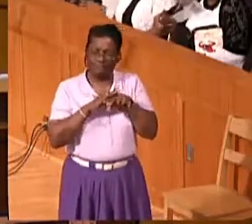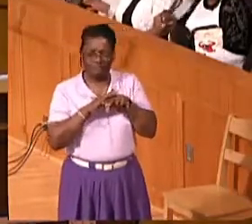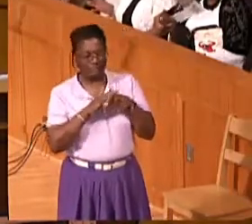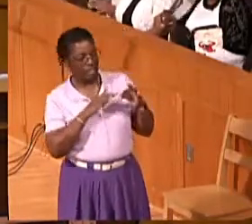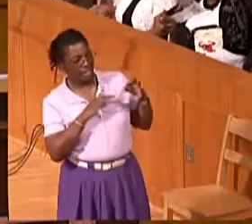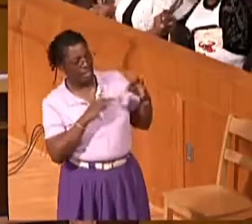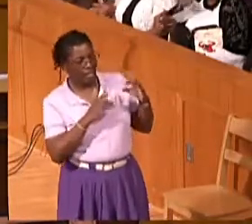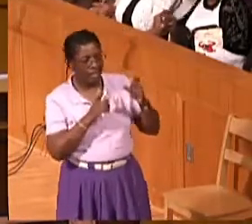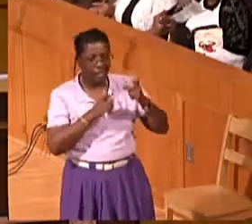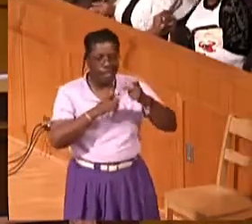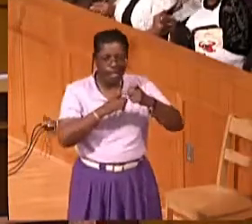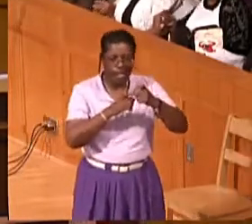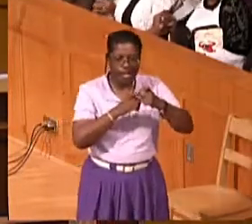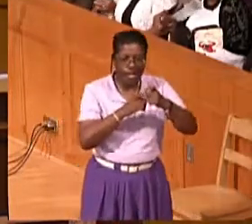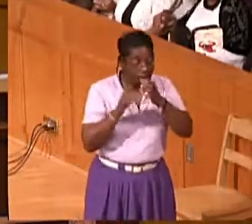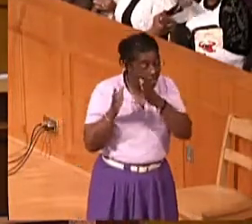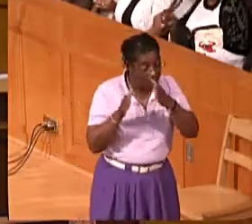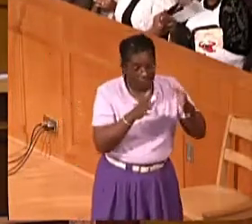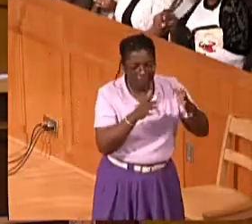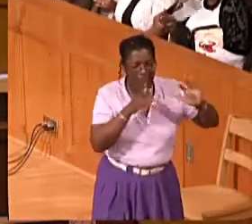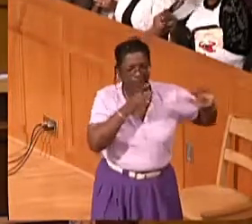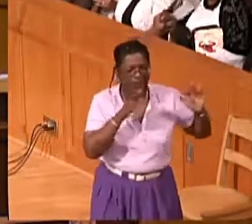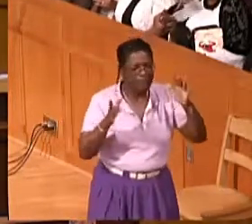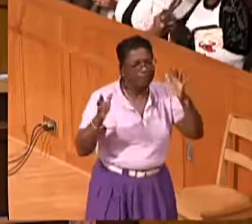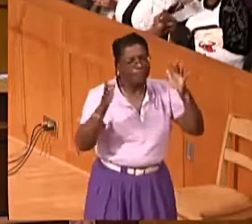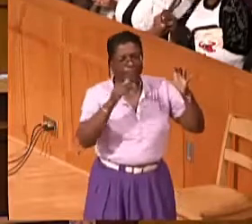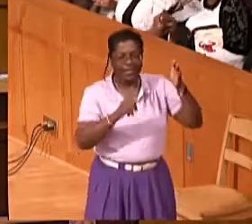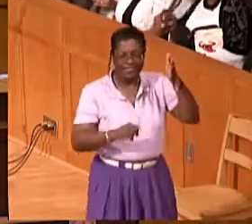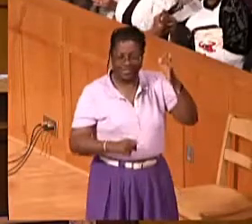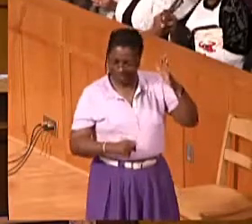Amen. I came prepared to praise God.